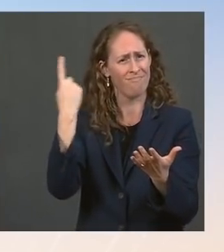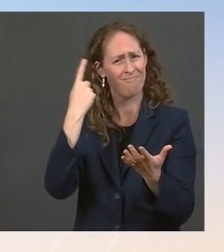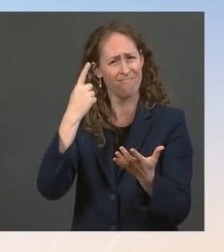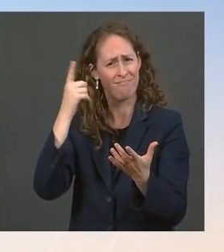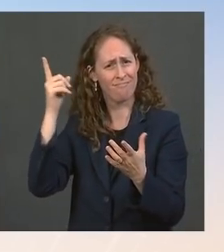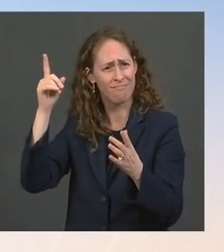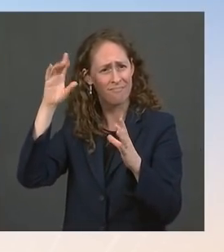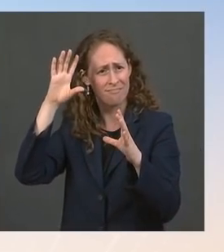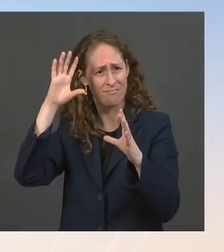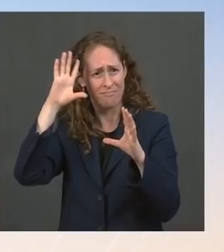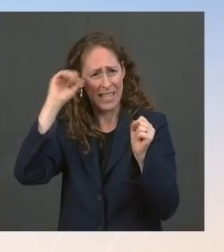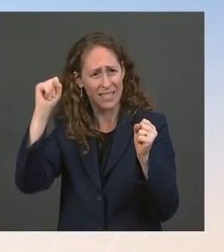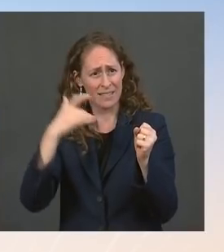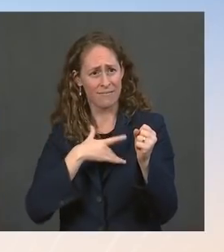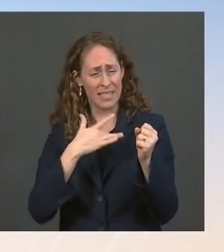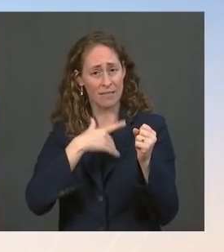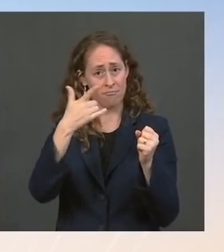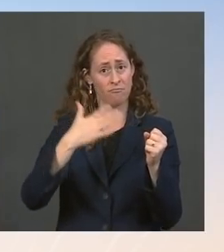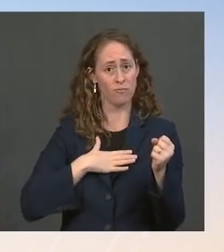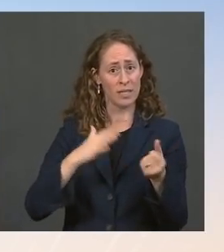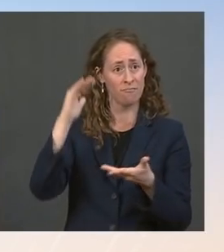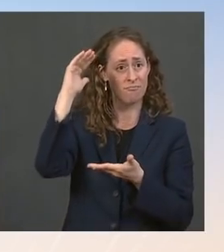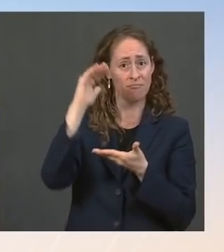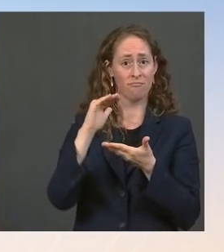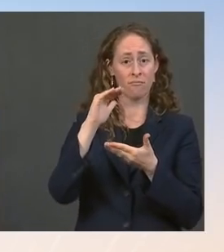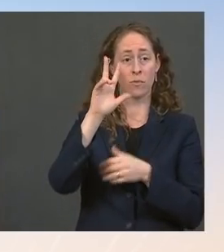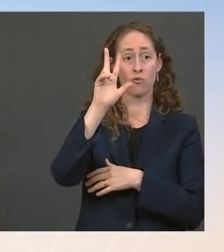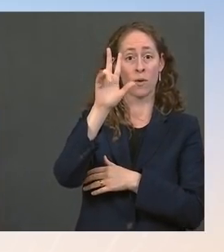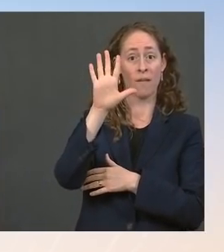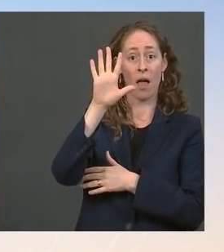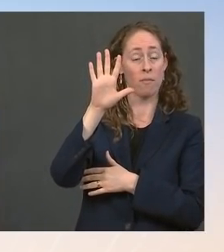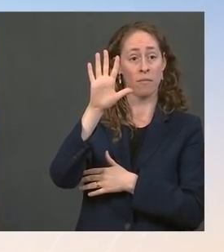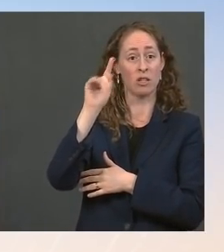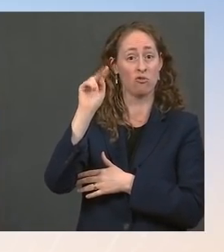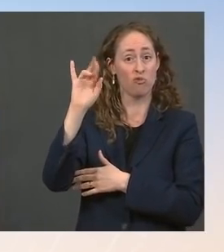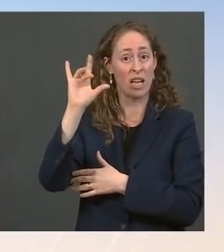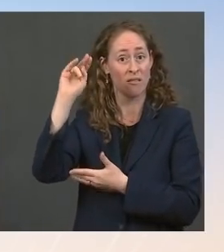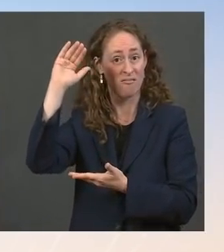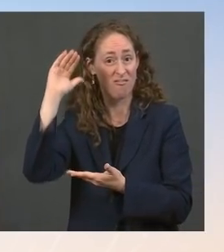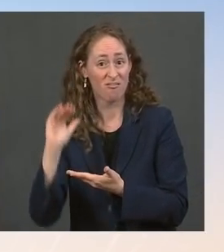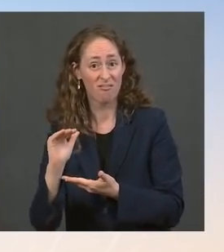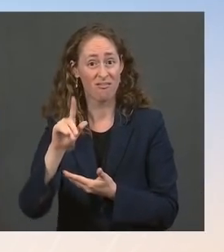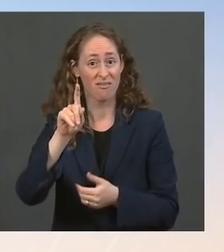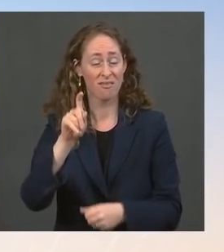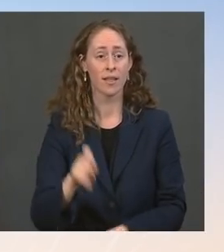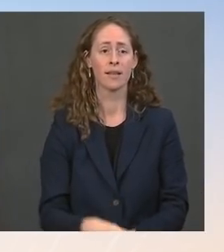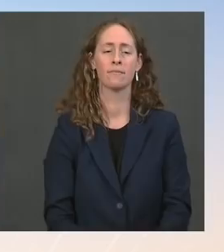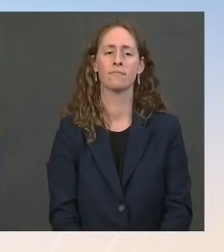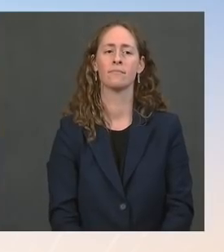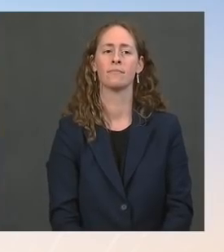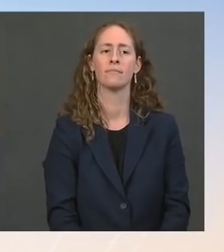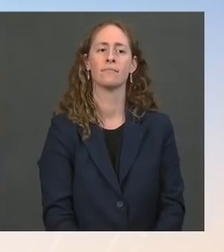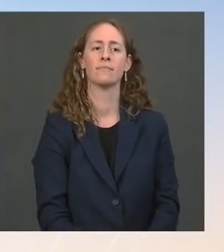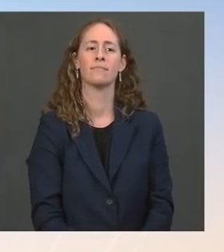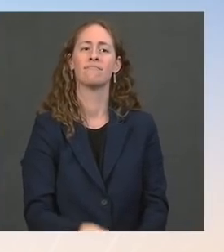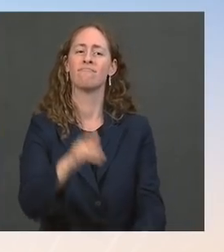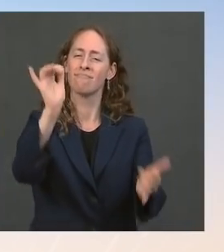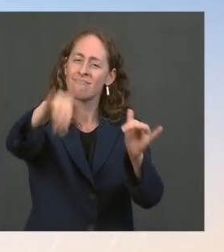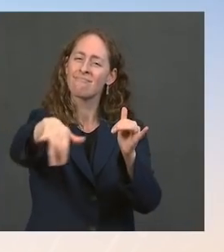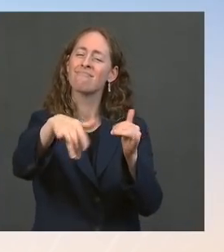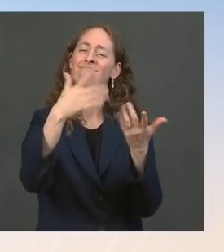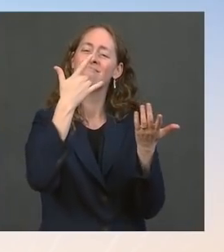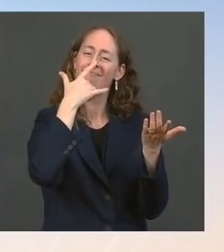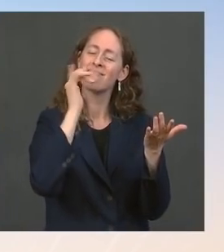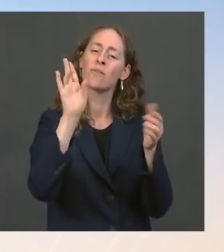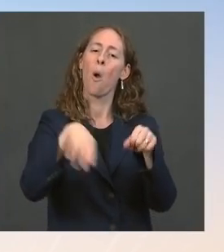from $3.5 trillion? Well, this is what a negotiation looks like. This is what compromise looks like. And